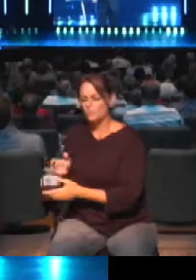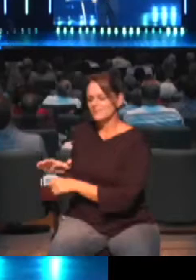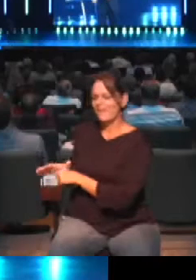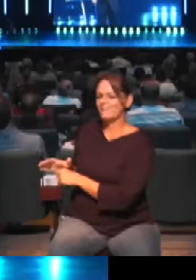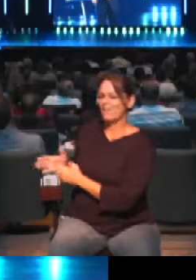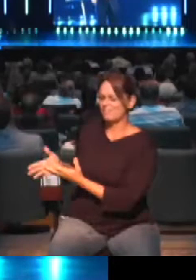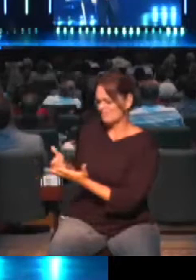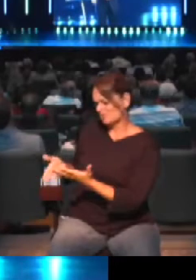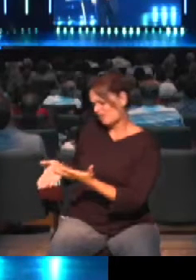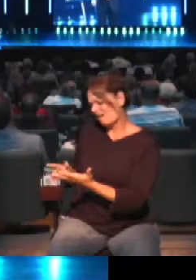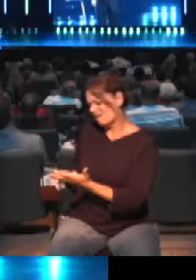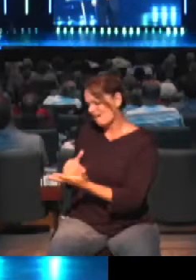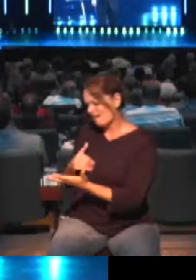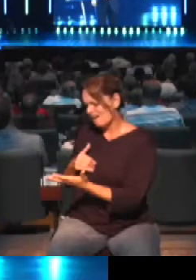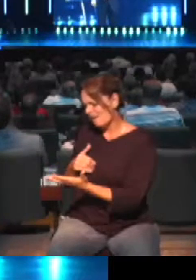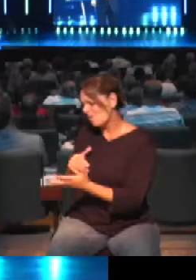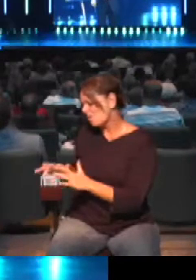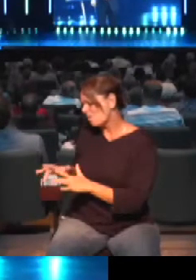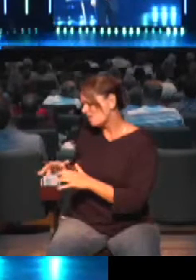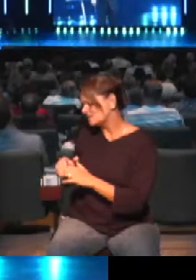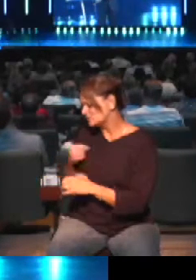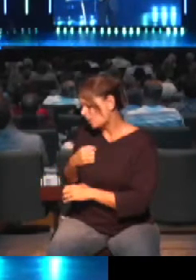leftover for God.